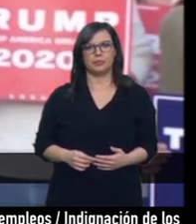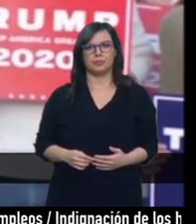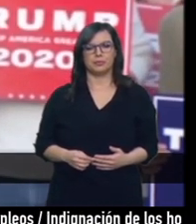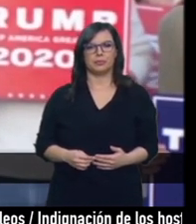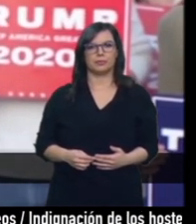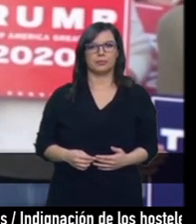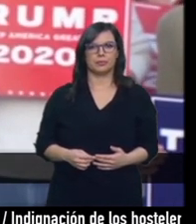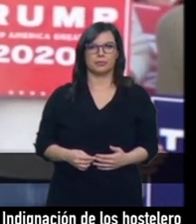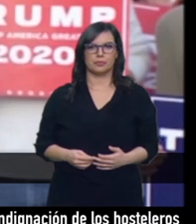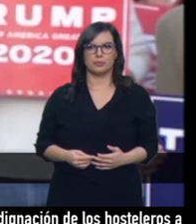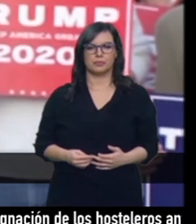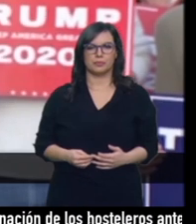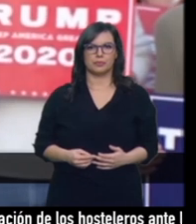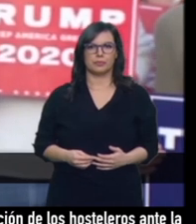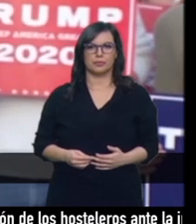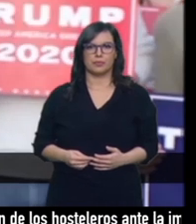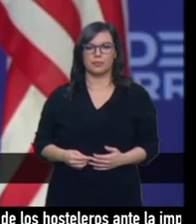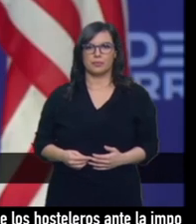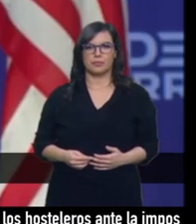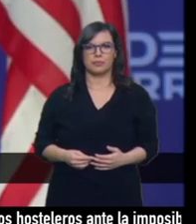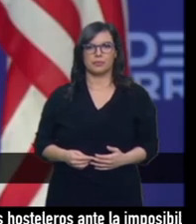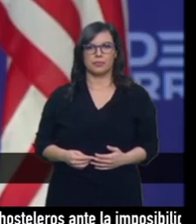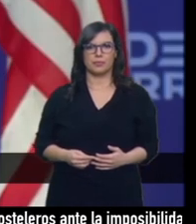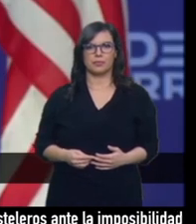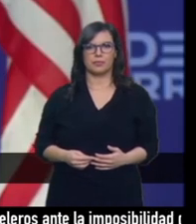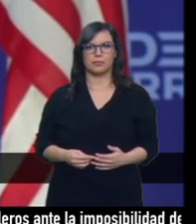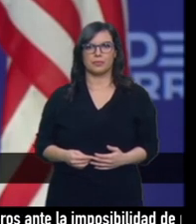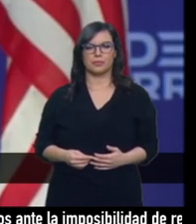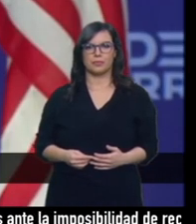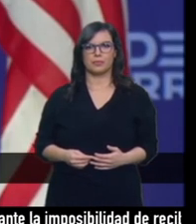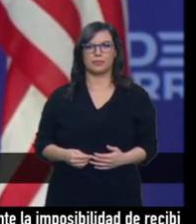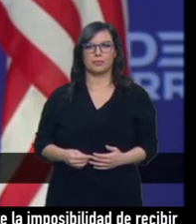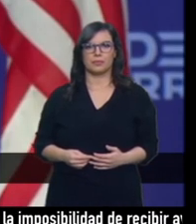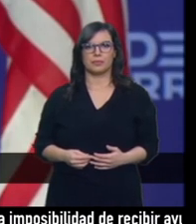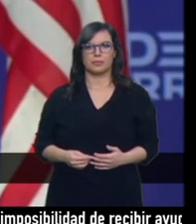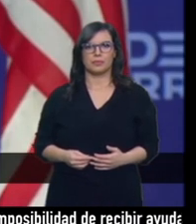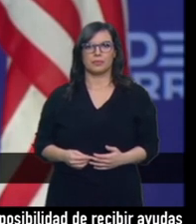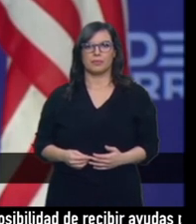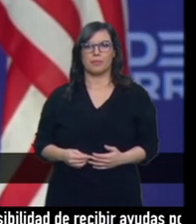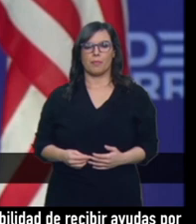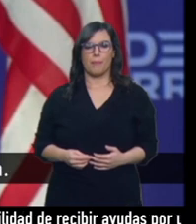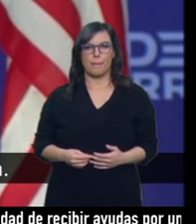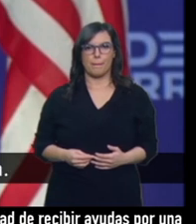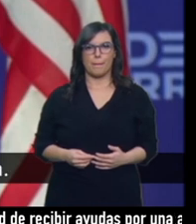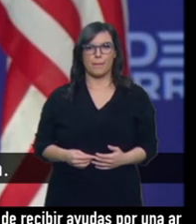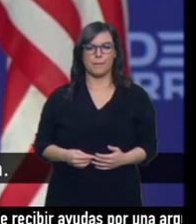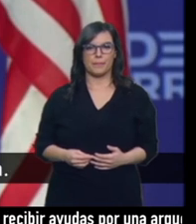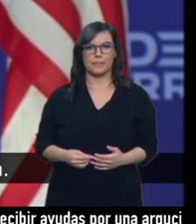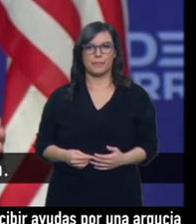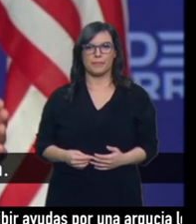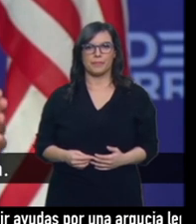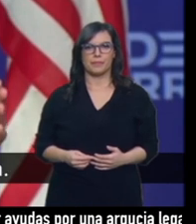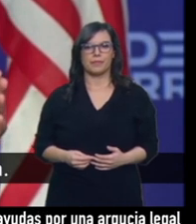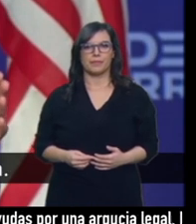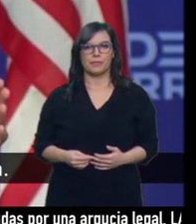in Philadelphia. This is going on all over the country. Now, every vote must be counted. No one's going to take